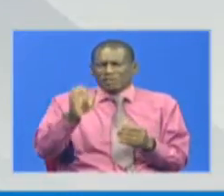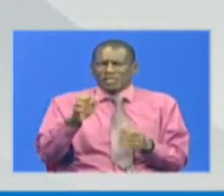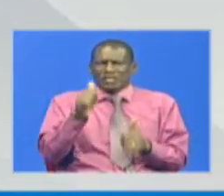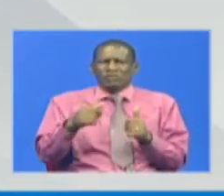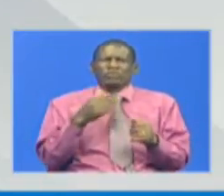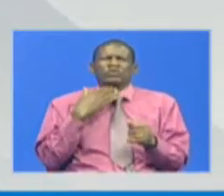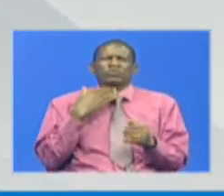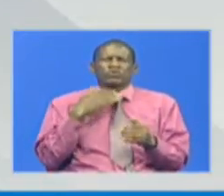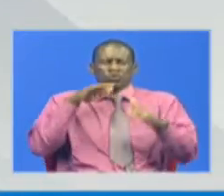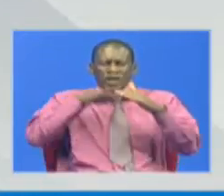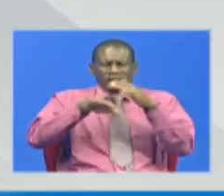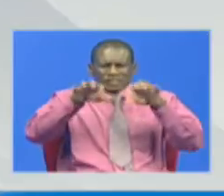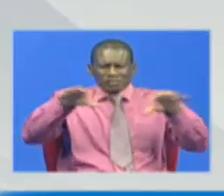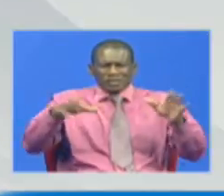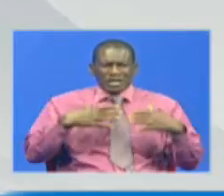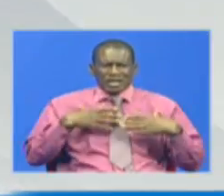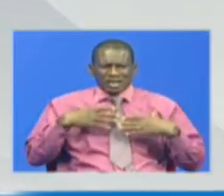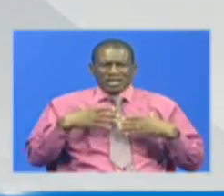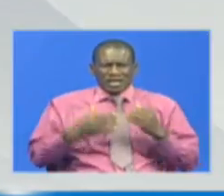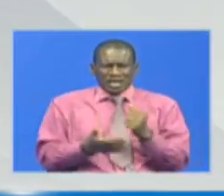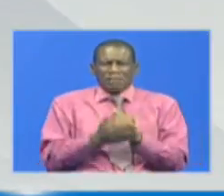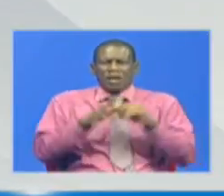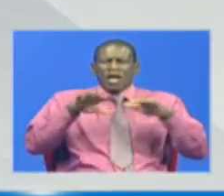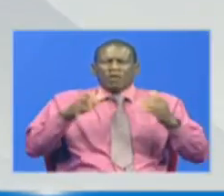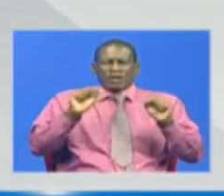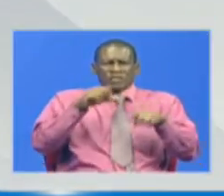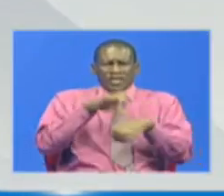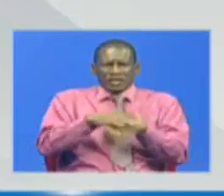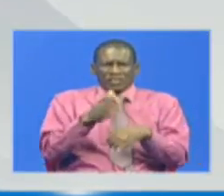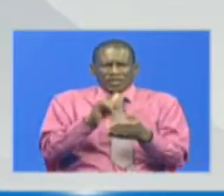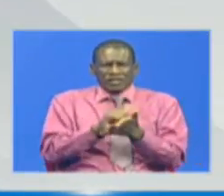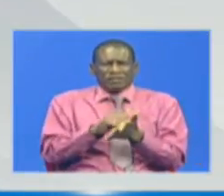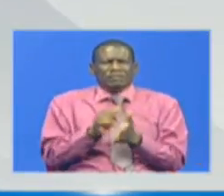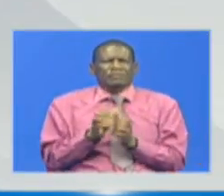access to market and help, how can they get it, just so we can be clear.